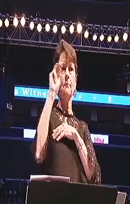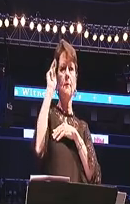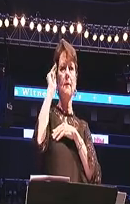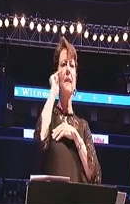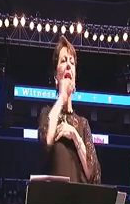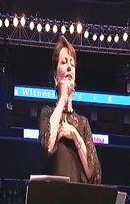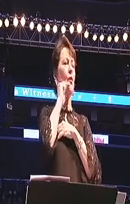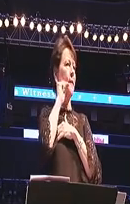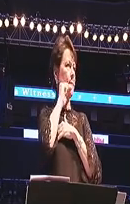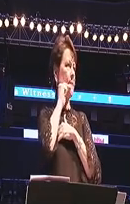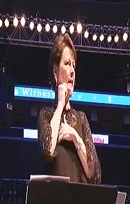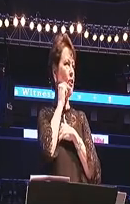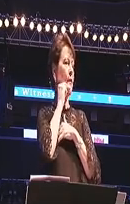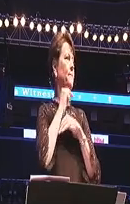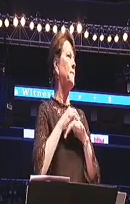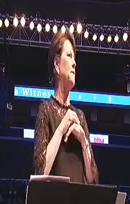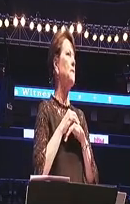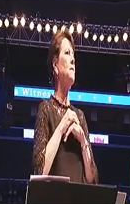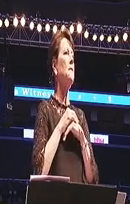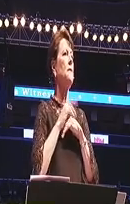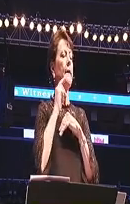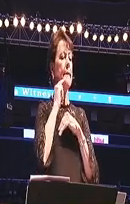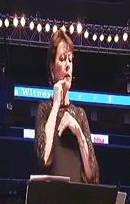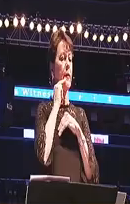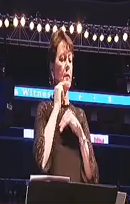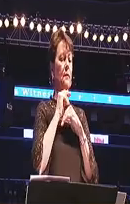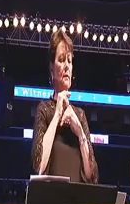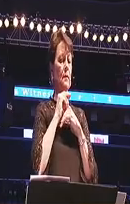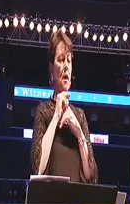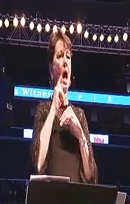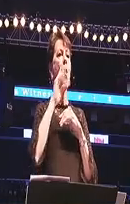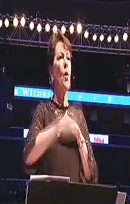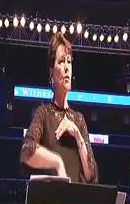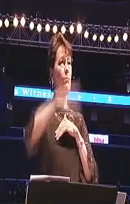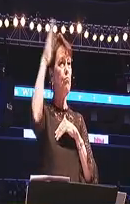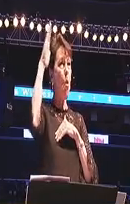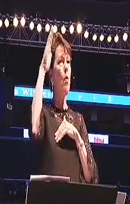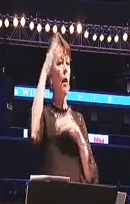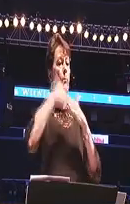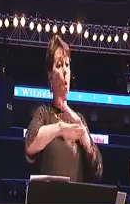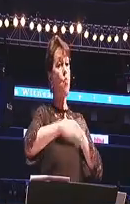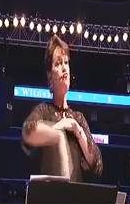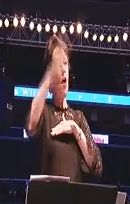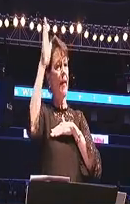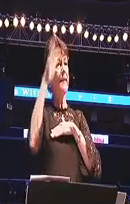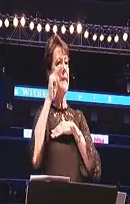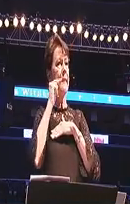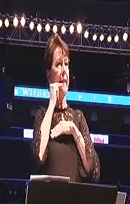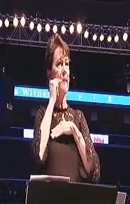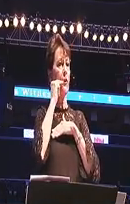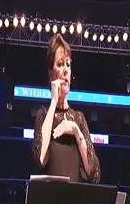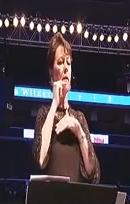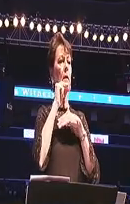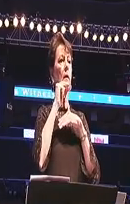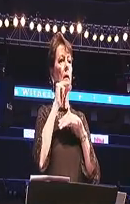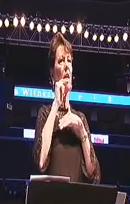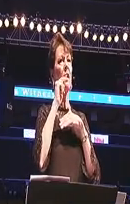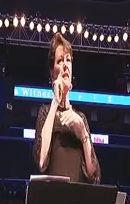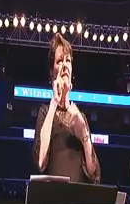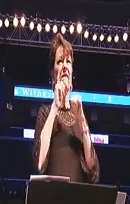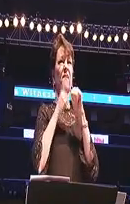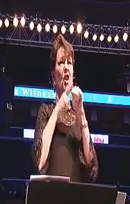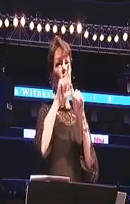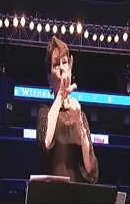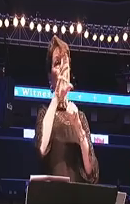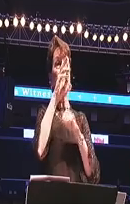Woo! I was born in Nigeria and raised in Nigeria. And for the first